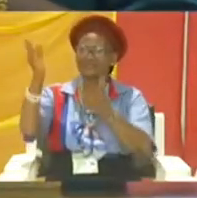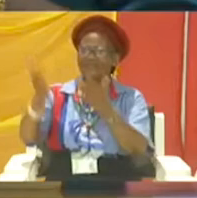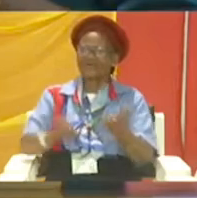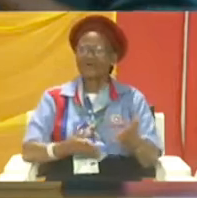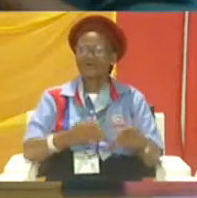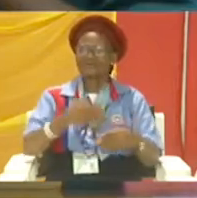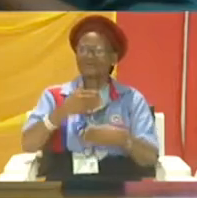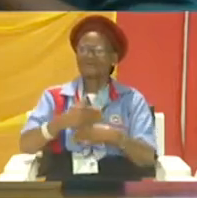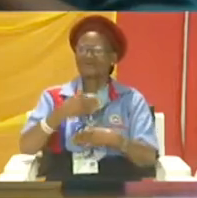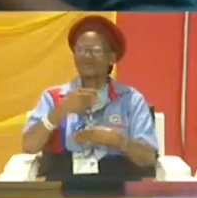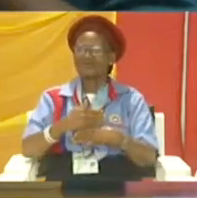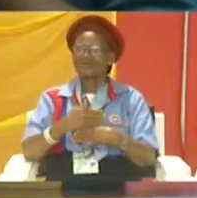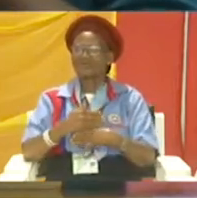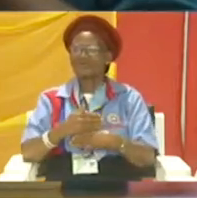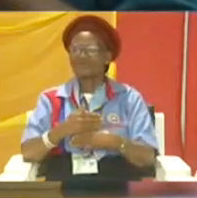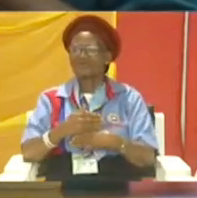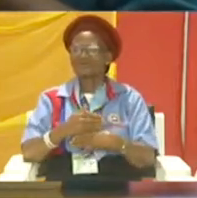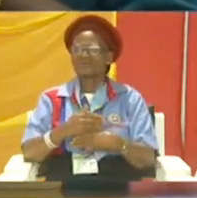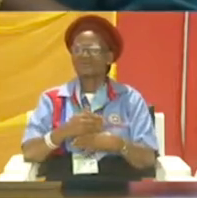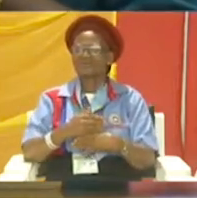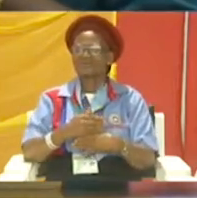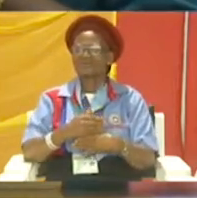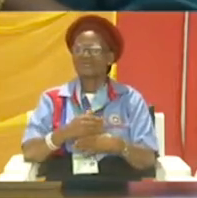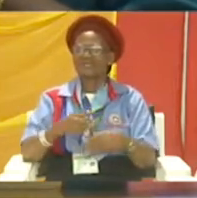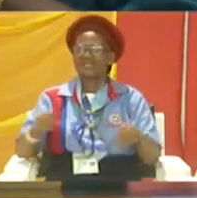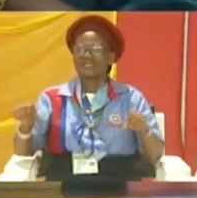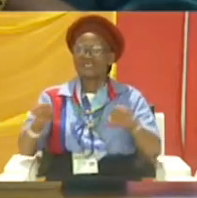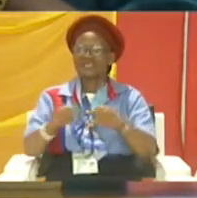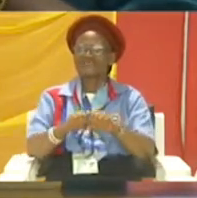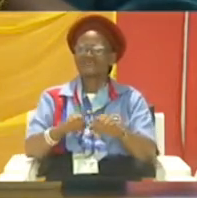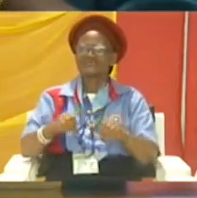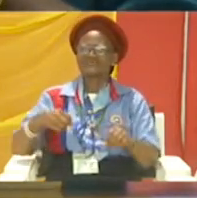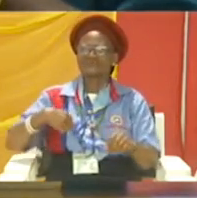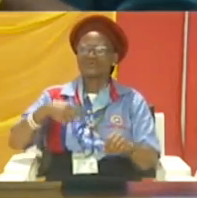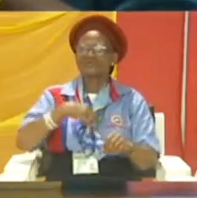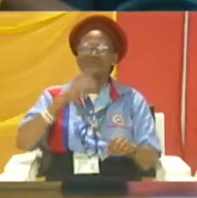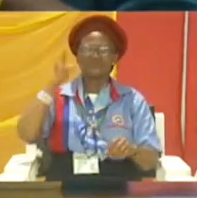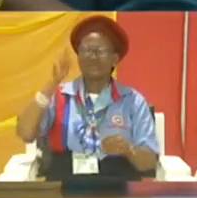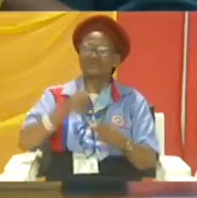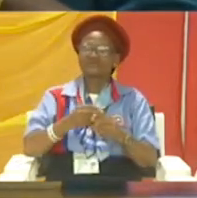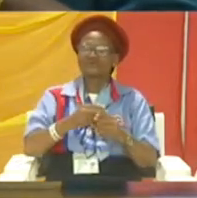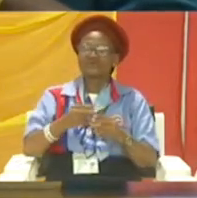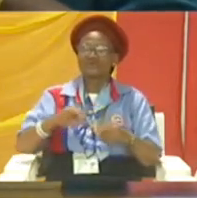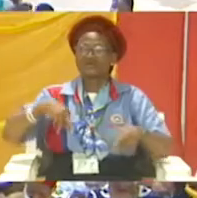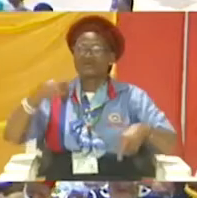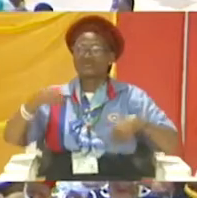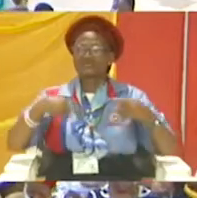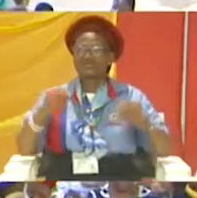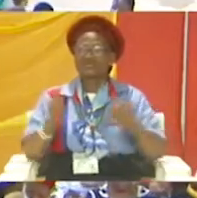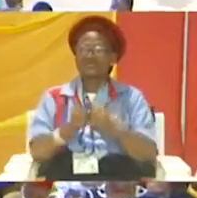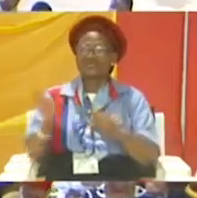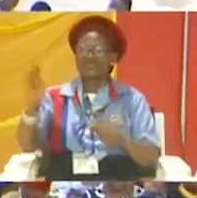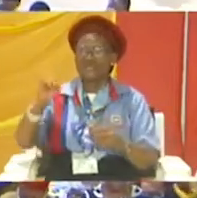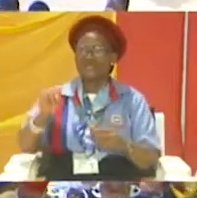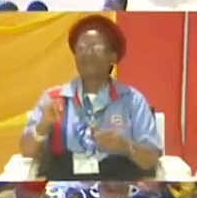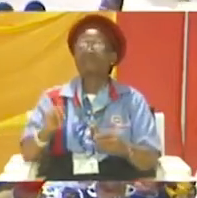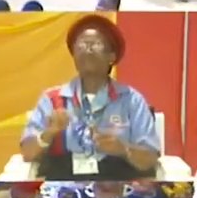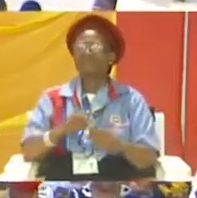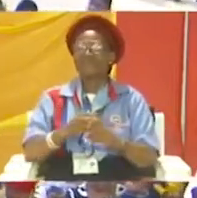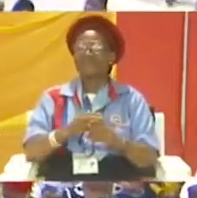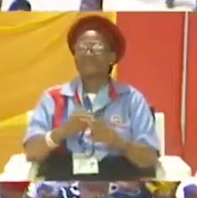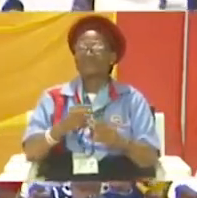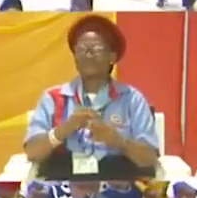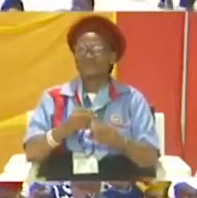we'll be rejoicing with them very soon, to save time, I